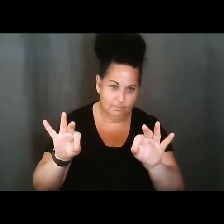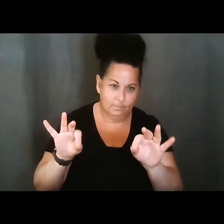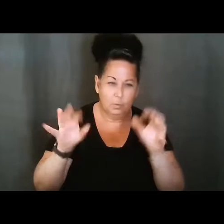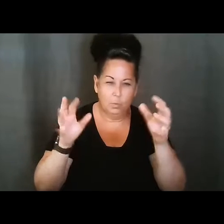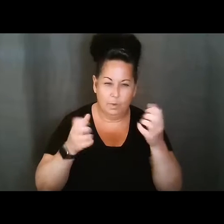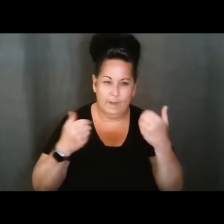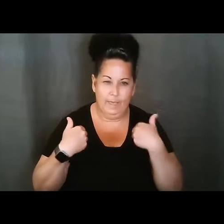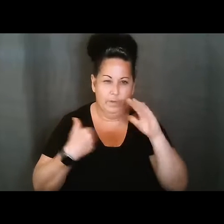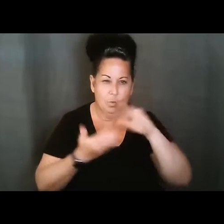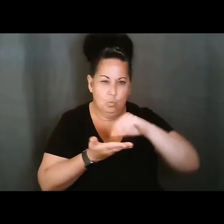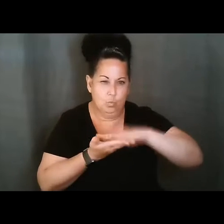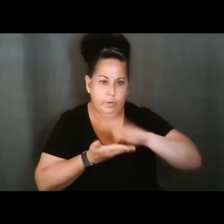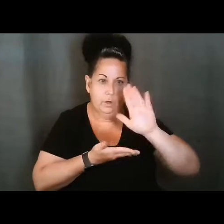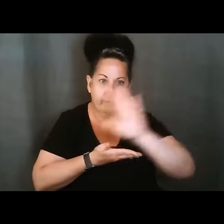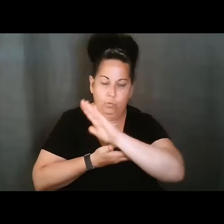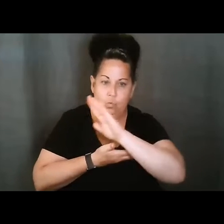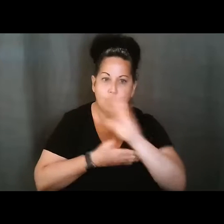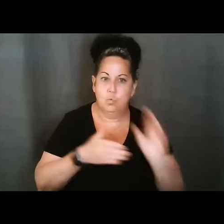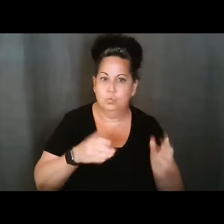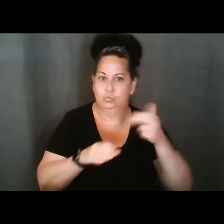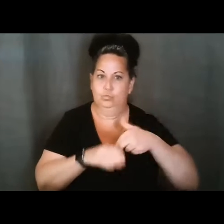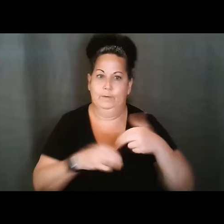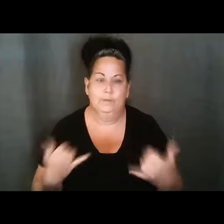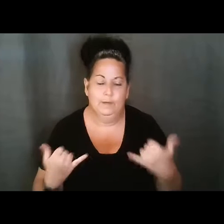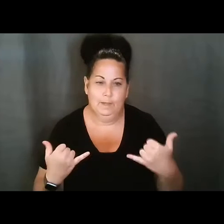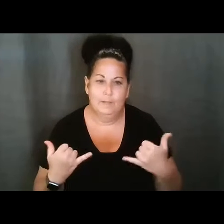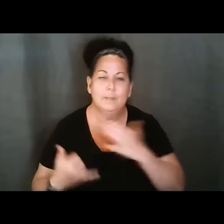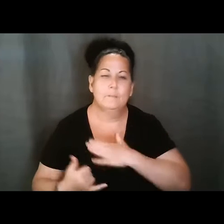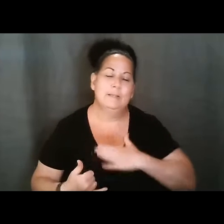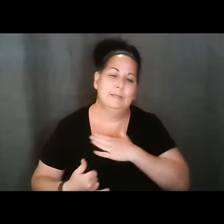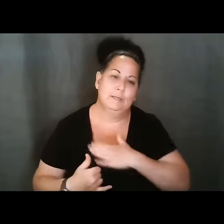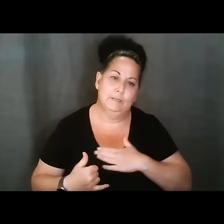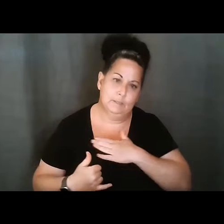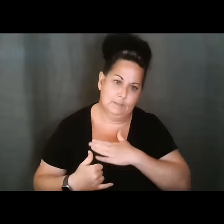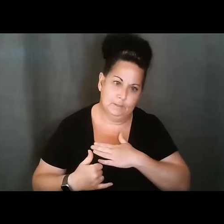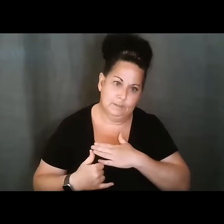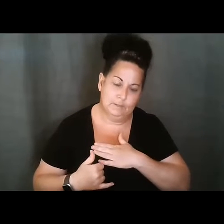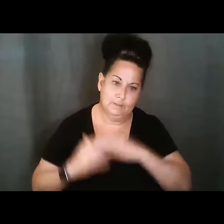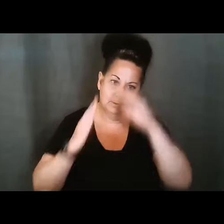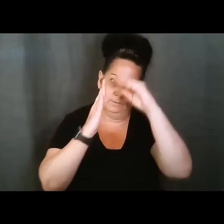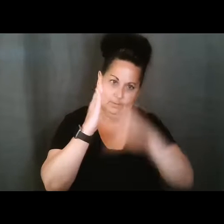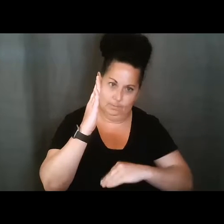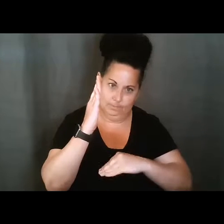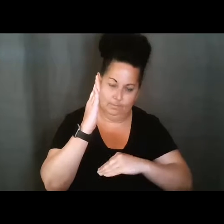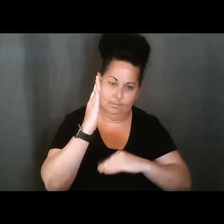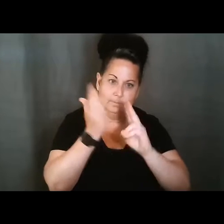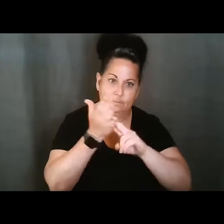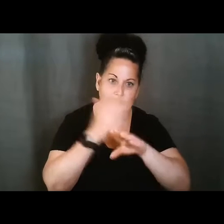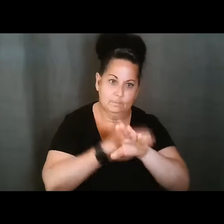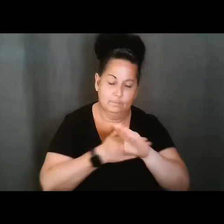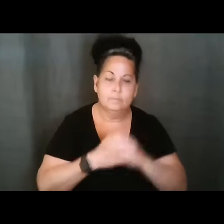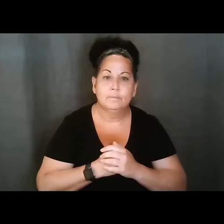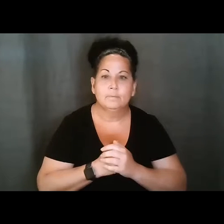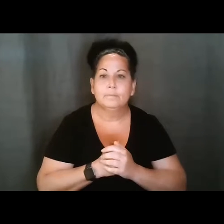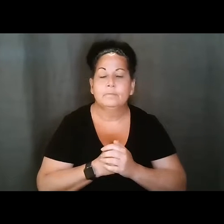attendance today, so please take a moment to click on the link and complete the sign-in sheet. I do